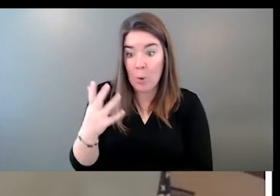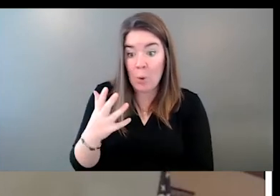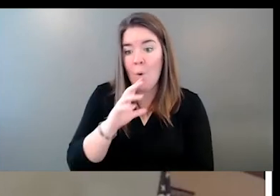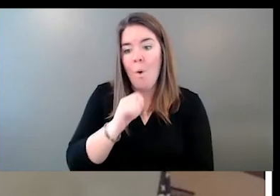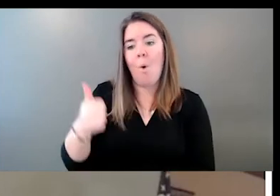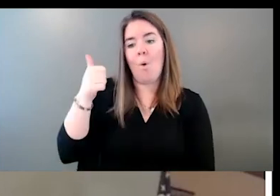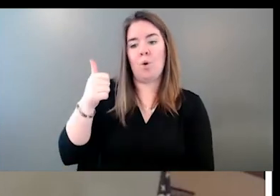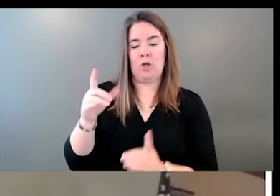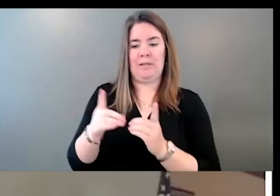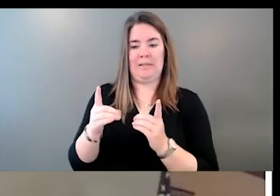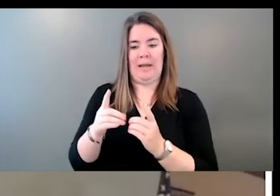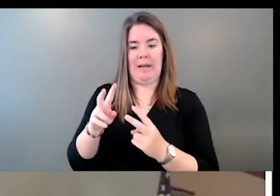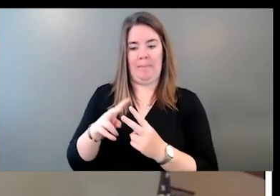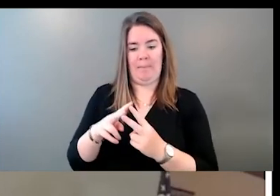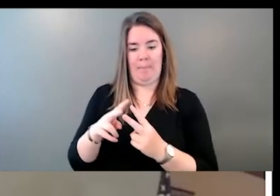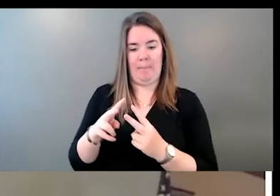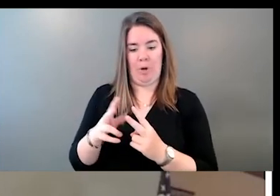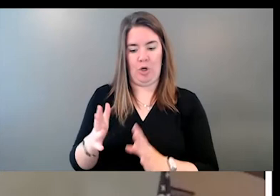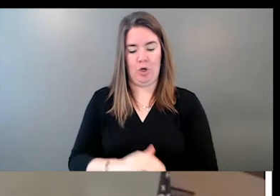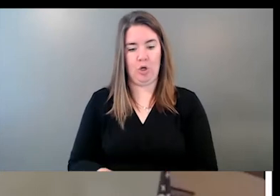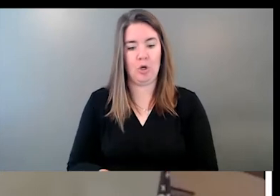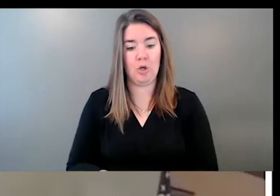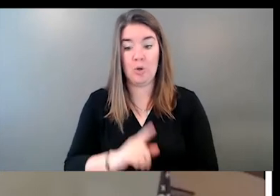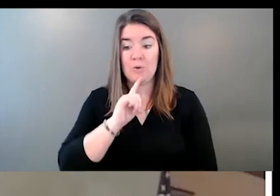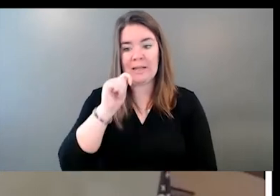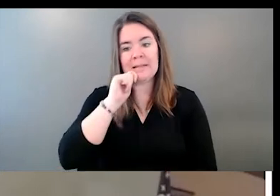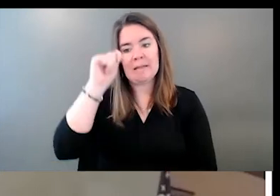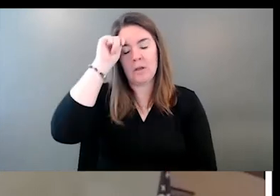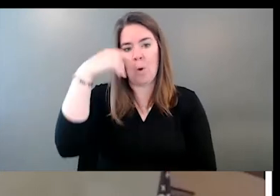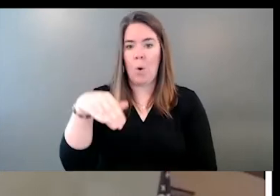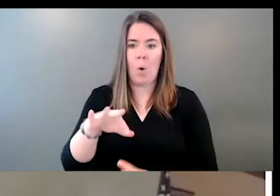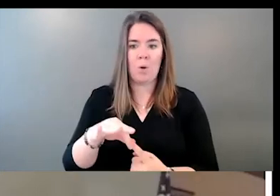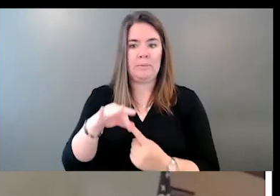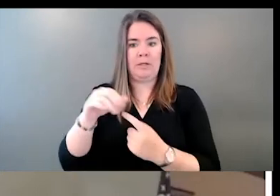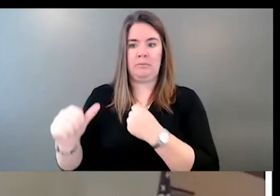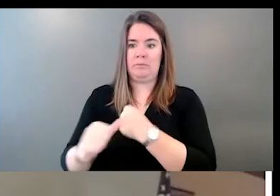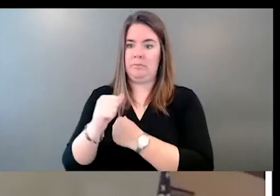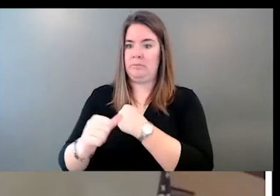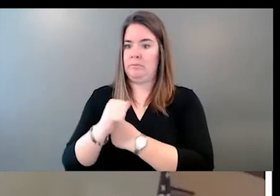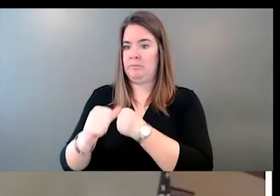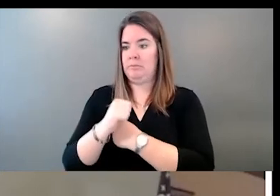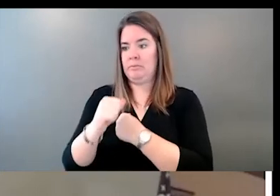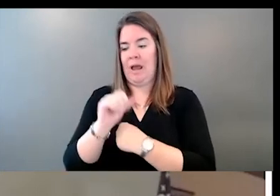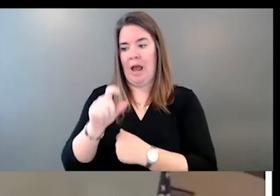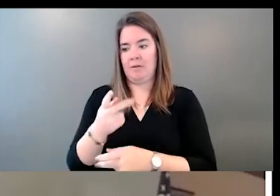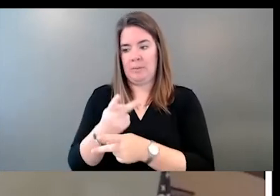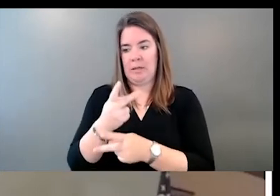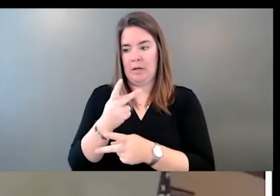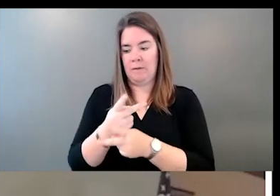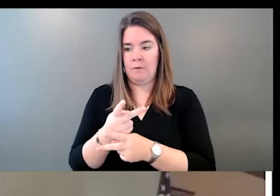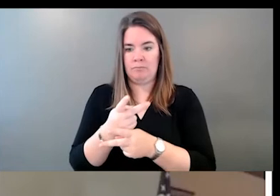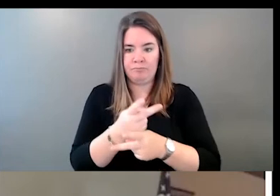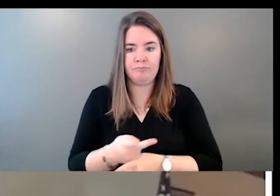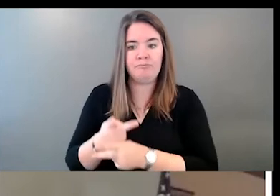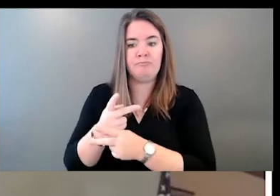Teenagers are at risk in dating relationships, and we must do better recognizing the danger that can exist in those relationships. In